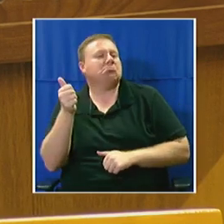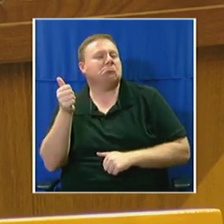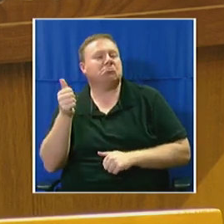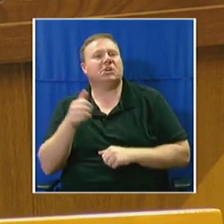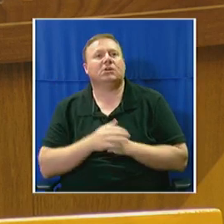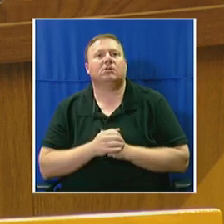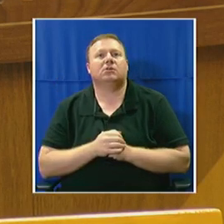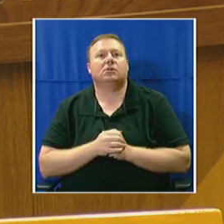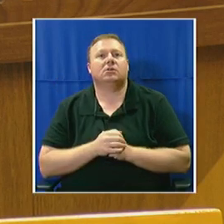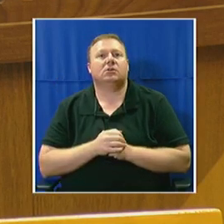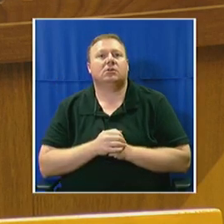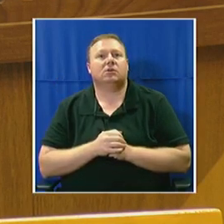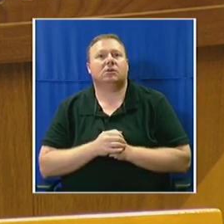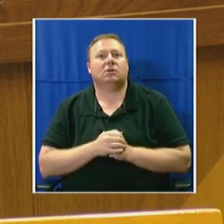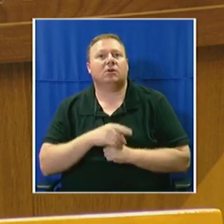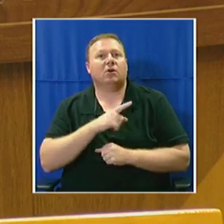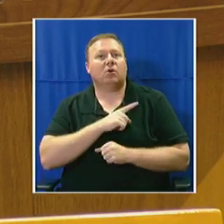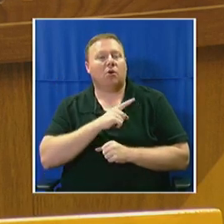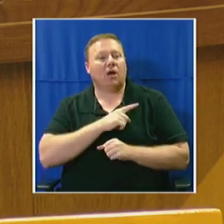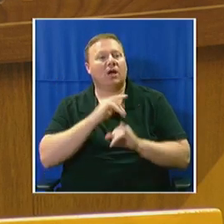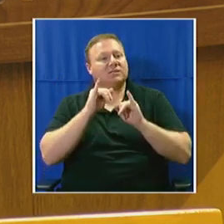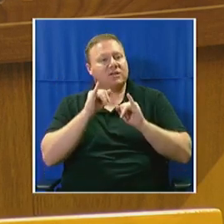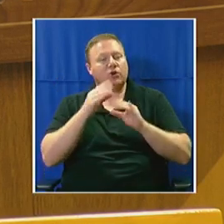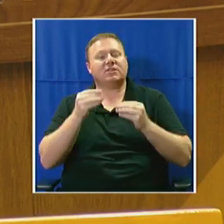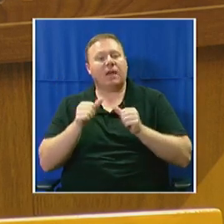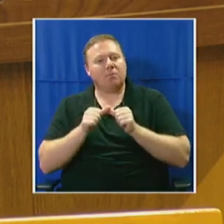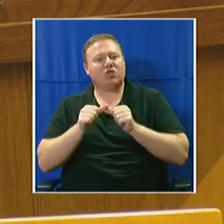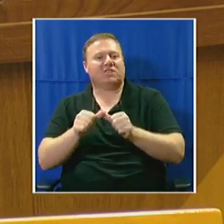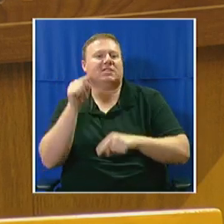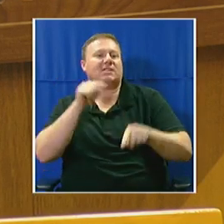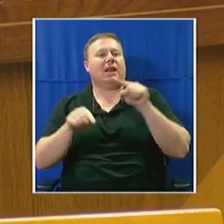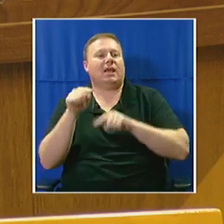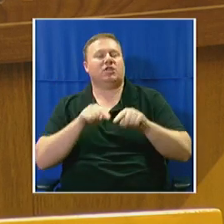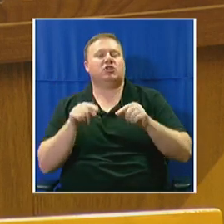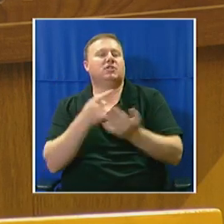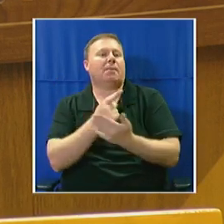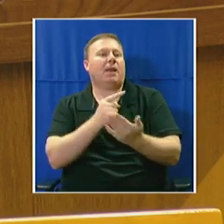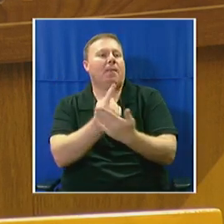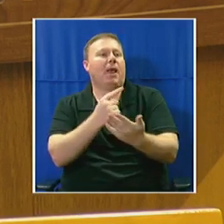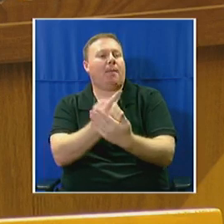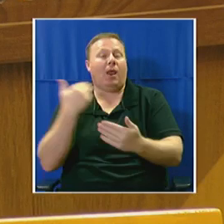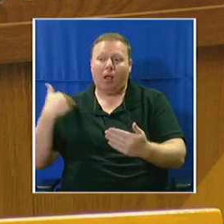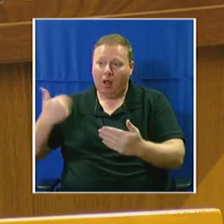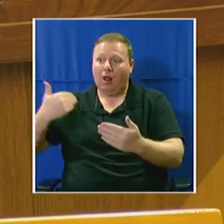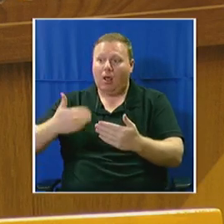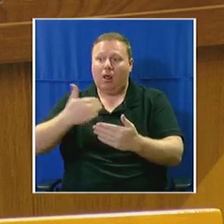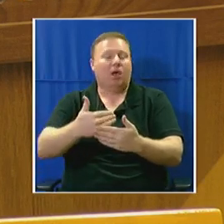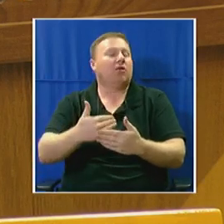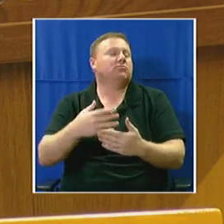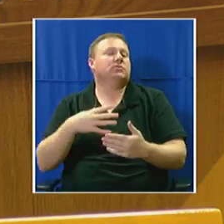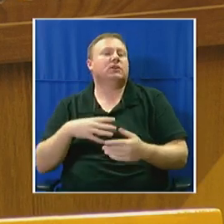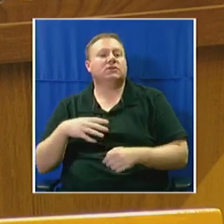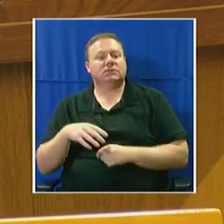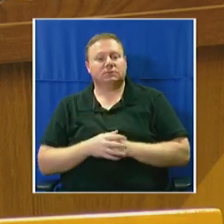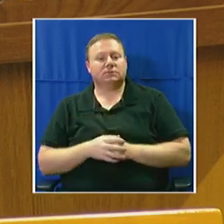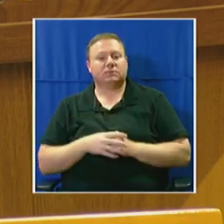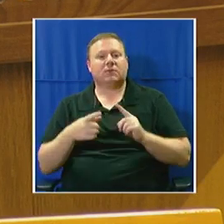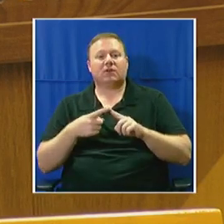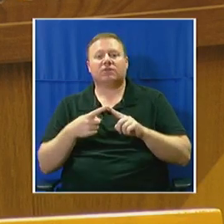to their Fitness and propriety to hold office we therefore satisfied that that the president was correct in concluding that an inquiry